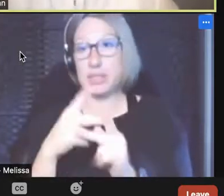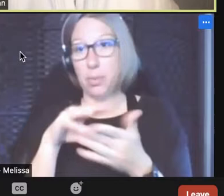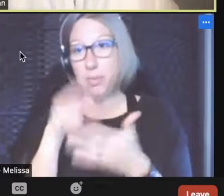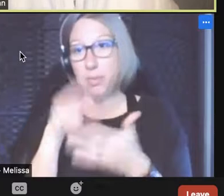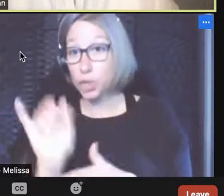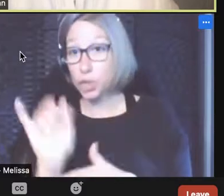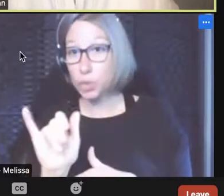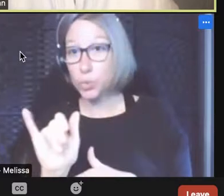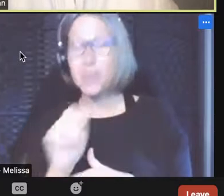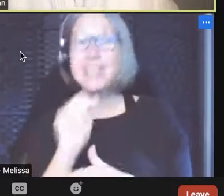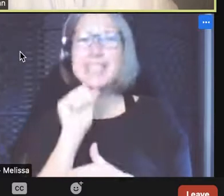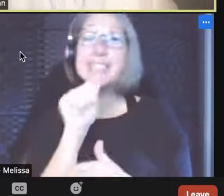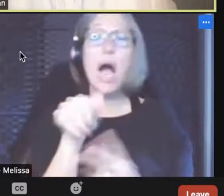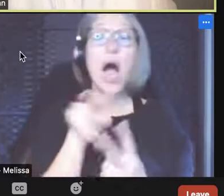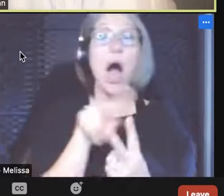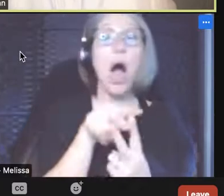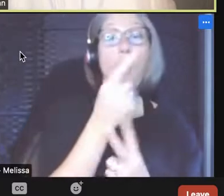or proposition.